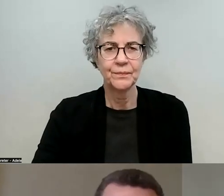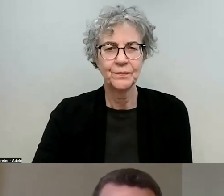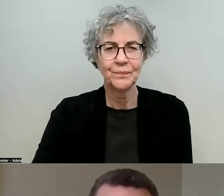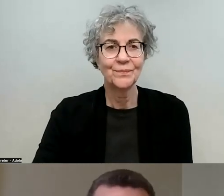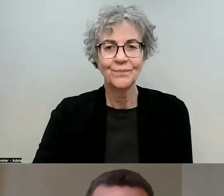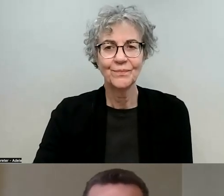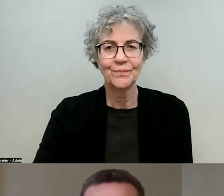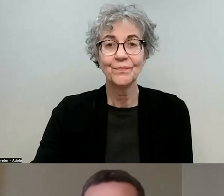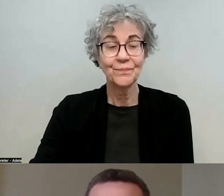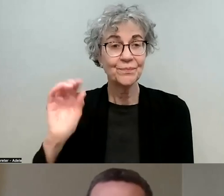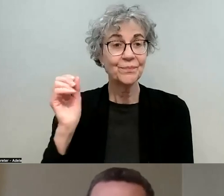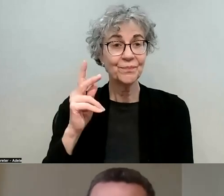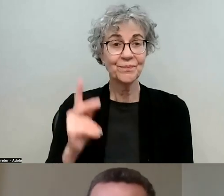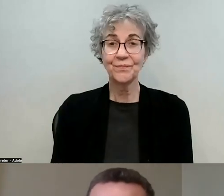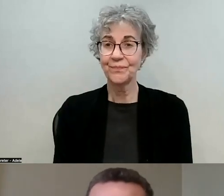Okay.